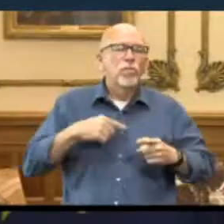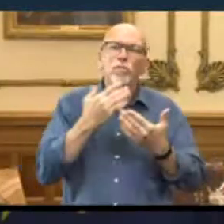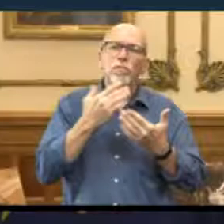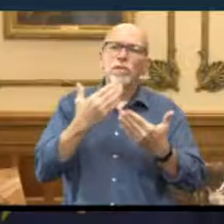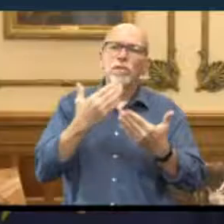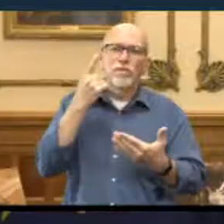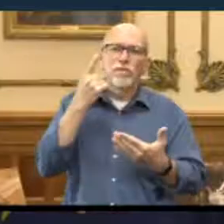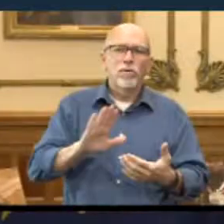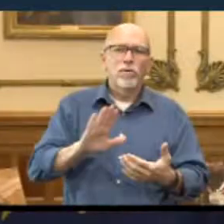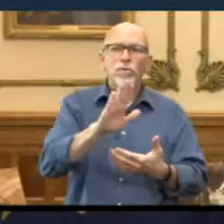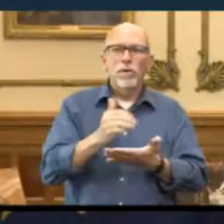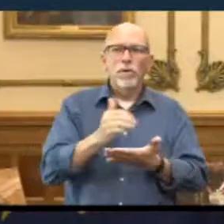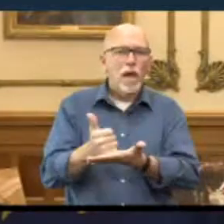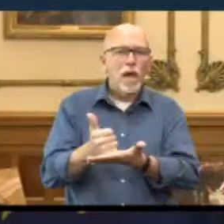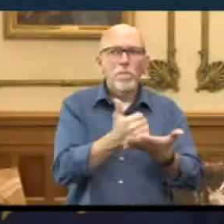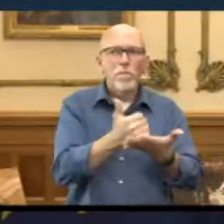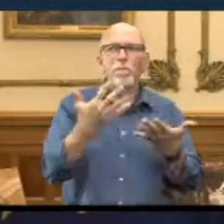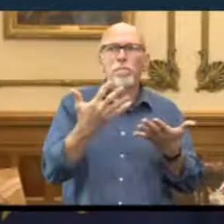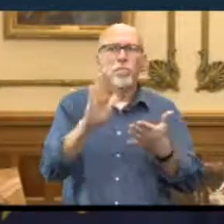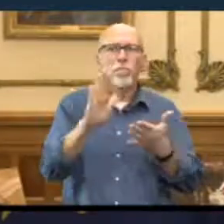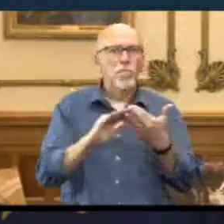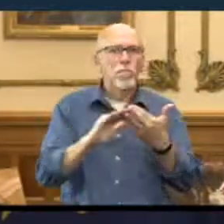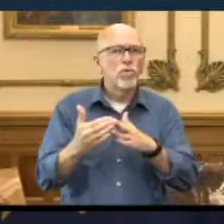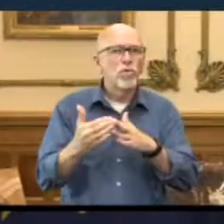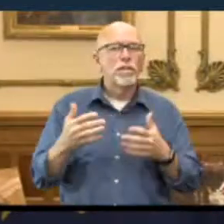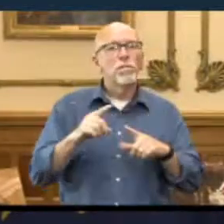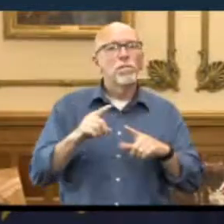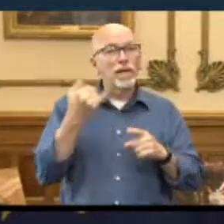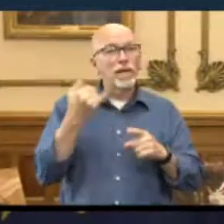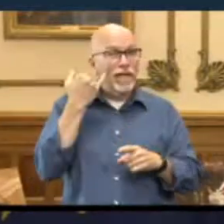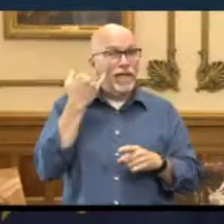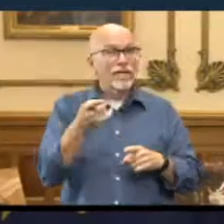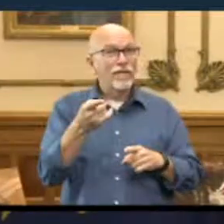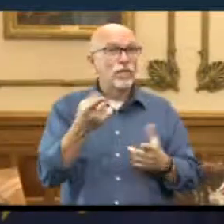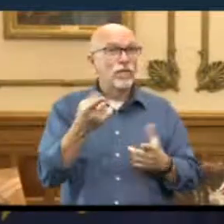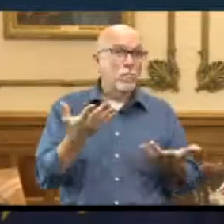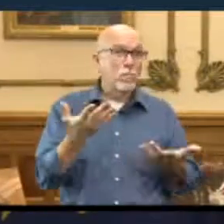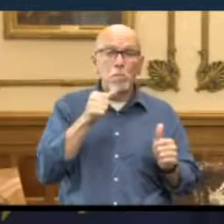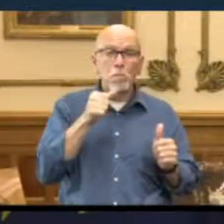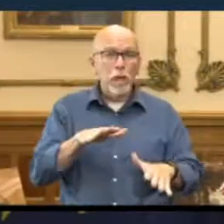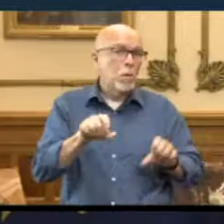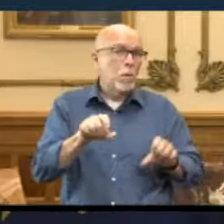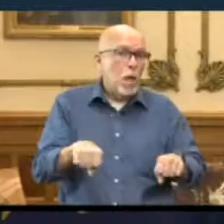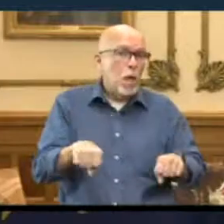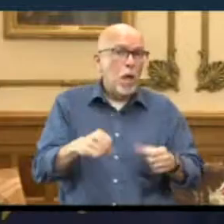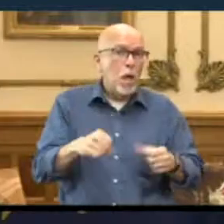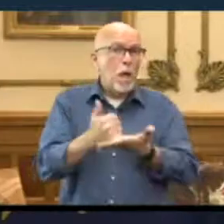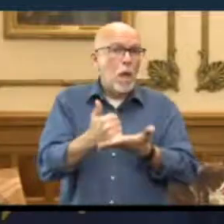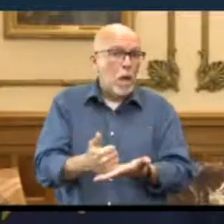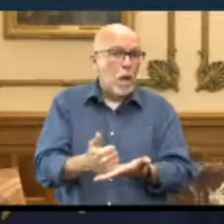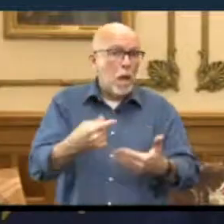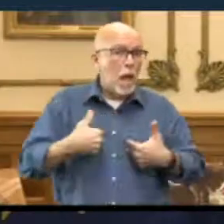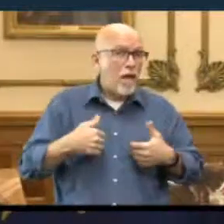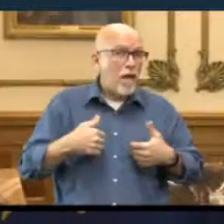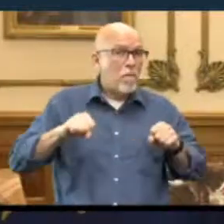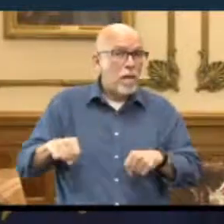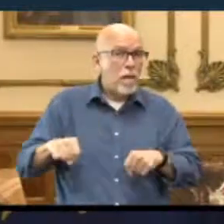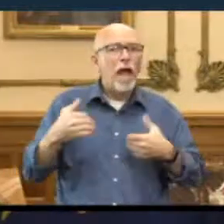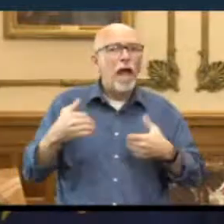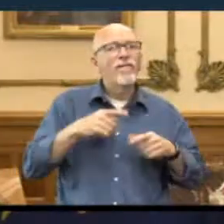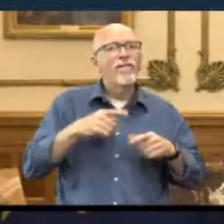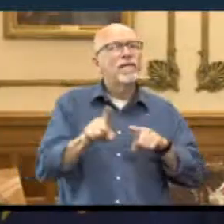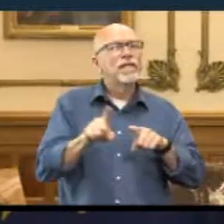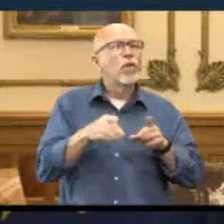immediate neighbors in your community. But if you're blessed and able and can help, there's ways to do